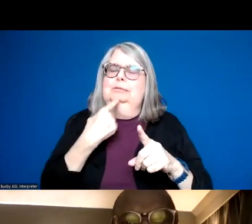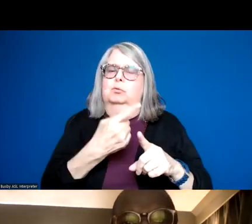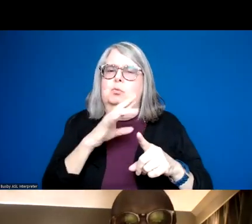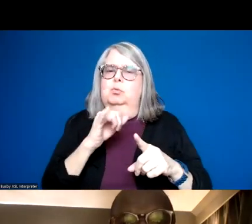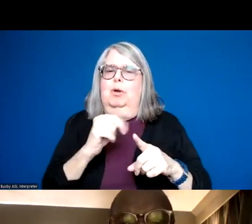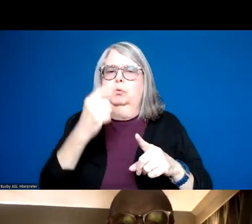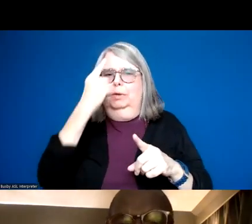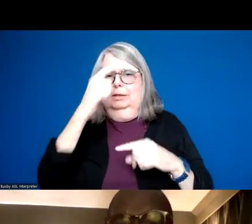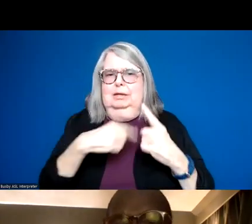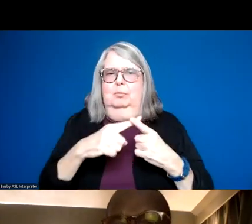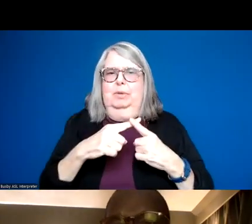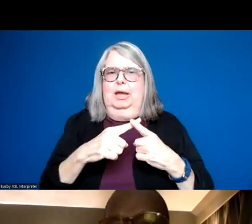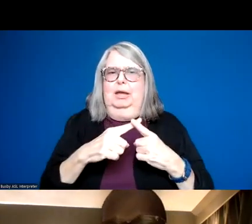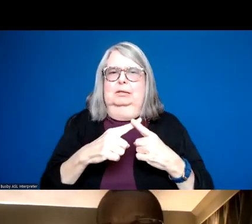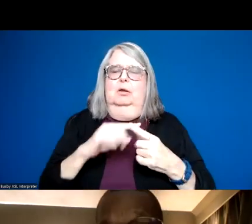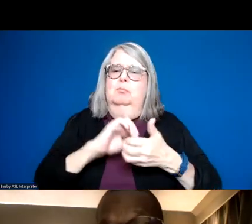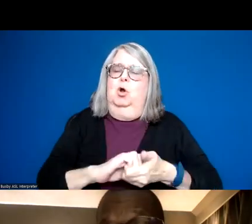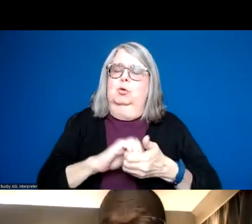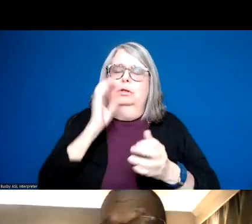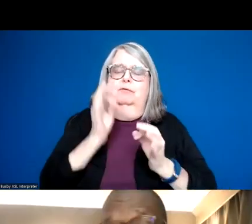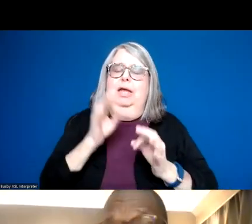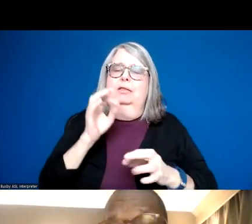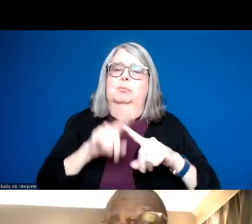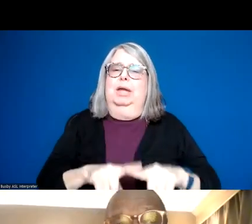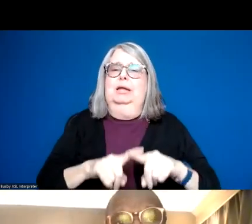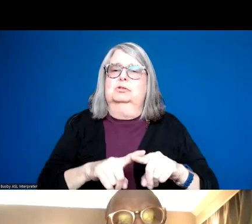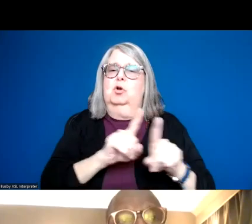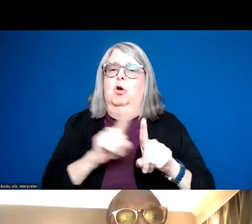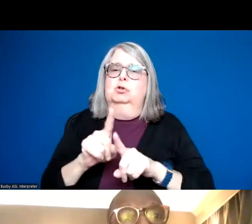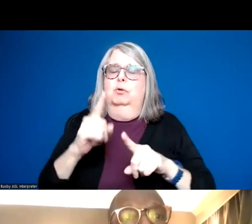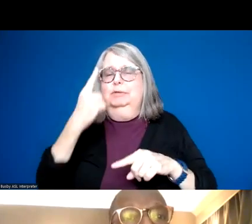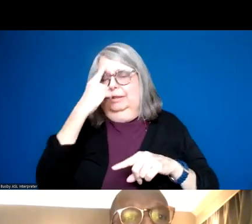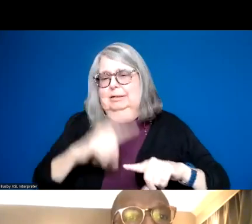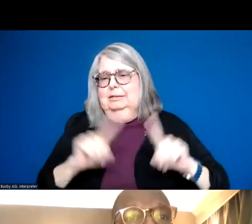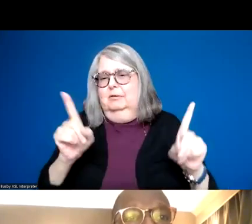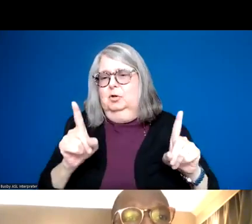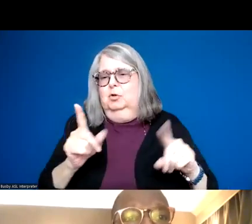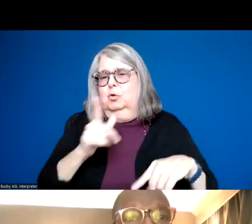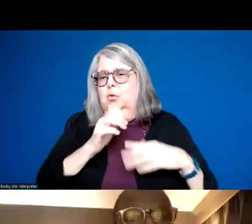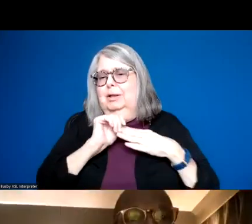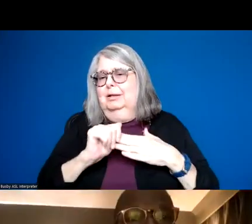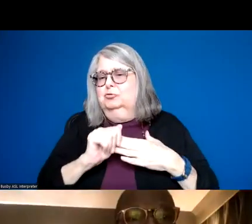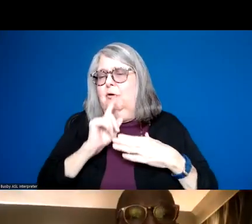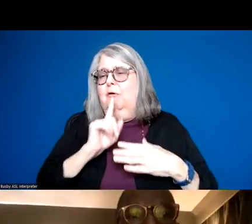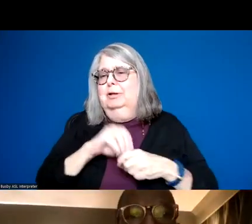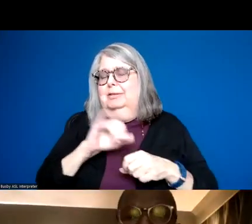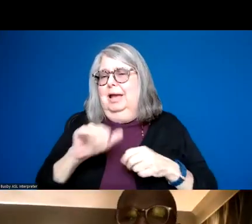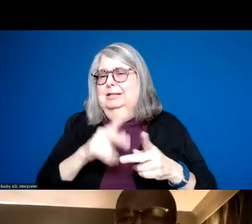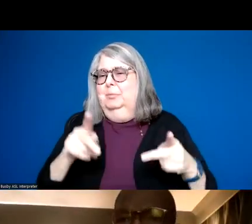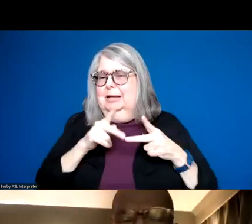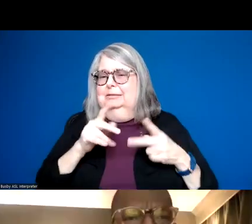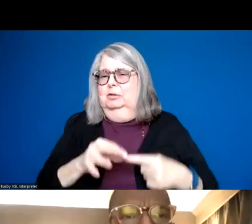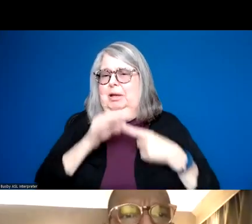think about partnering with faith-based organizations, we also have to think very differently about who leaders are in that space. And especially if we're thinking